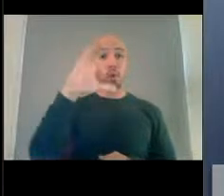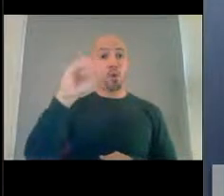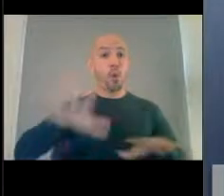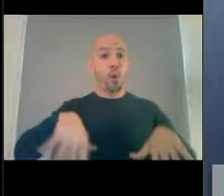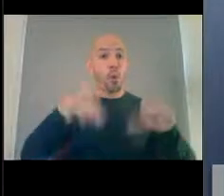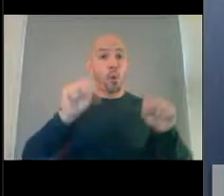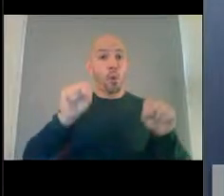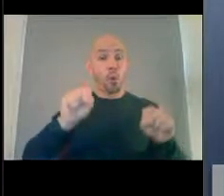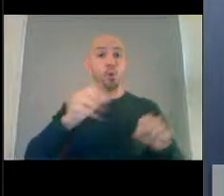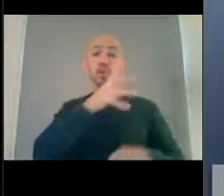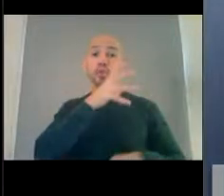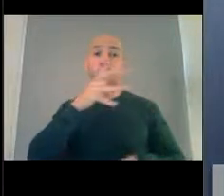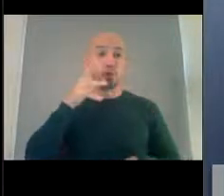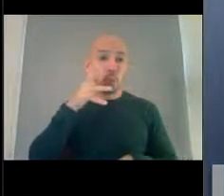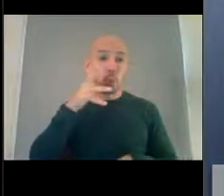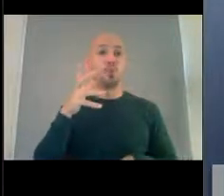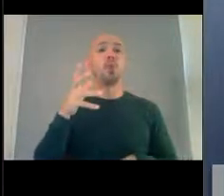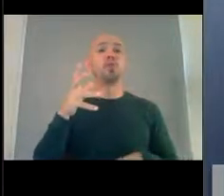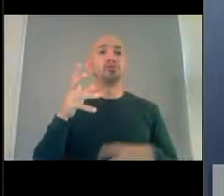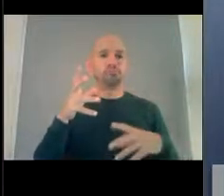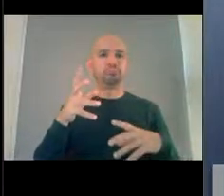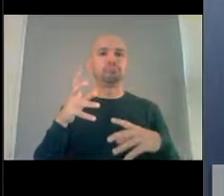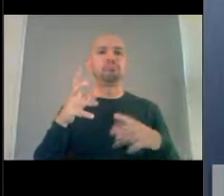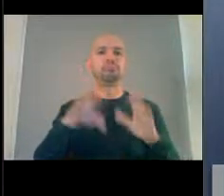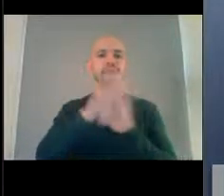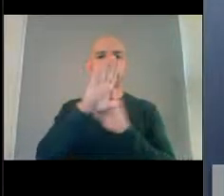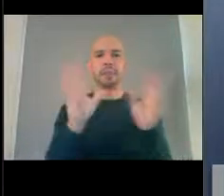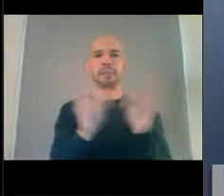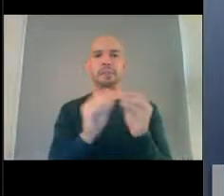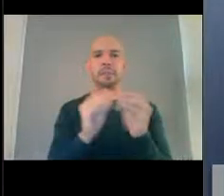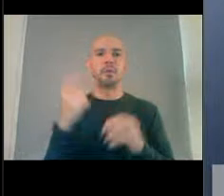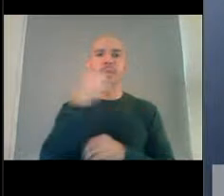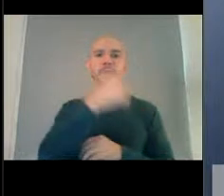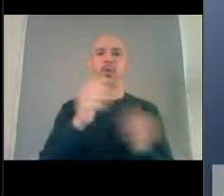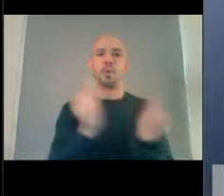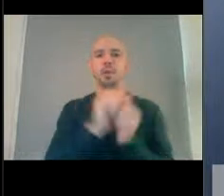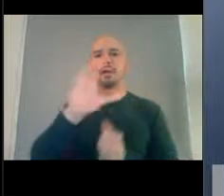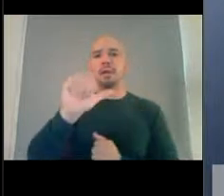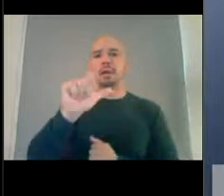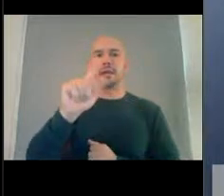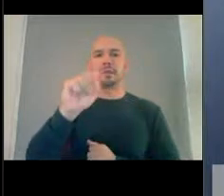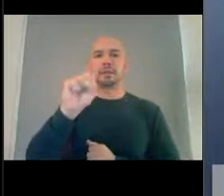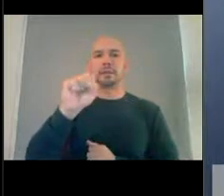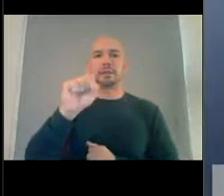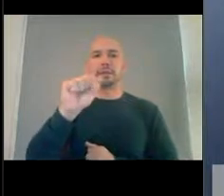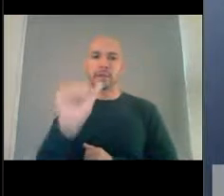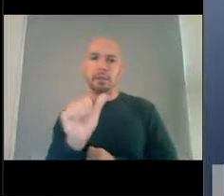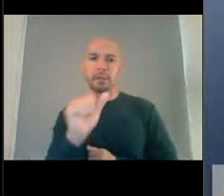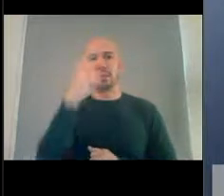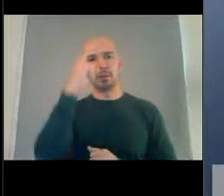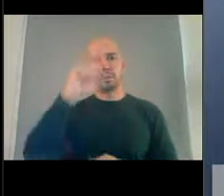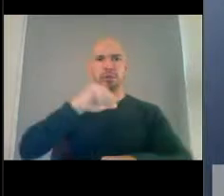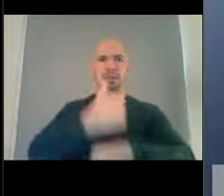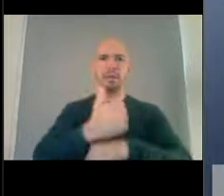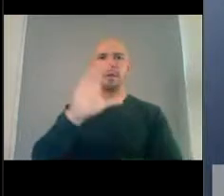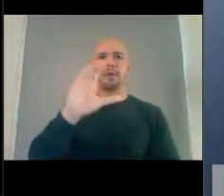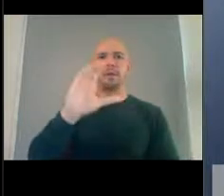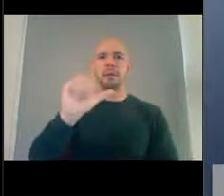transportation solutions summit in collaboration with calsta to explore and discuss implementation of capti in a rural